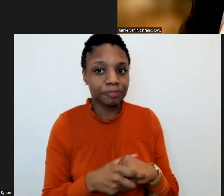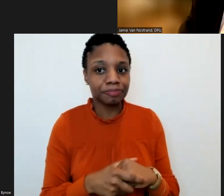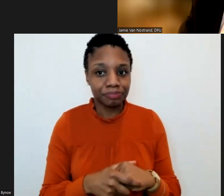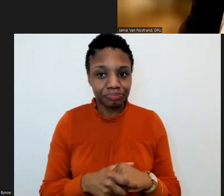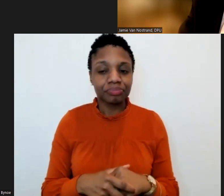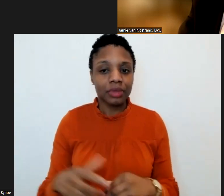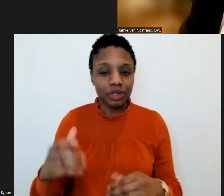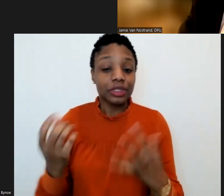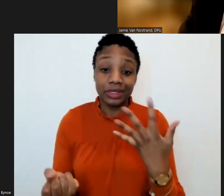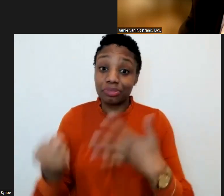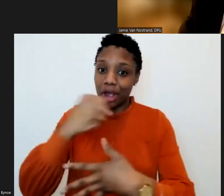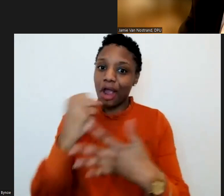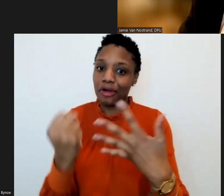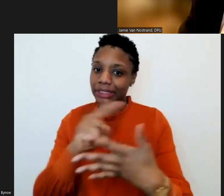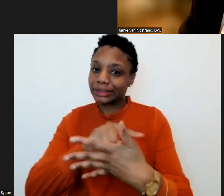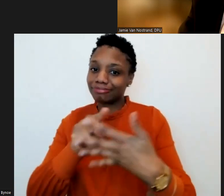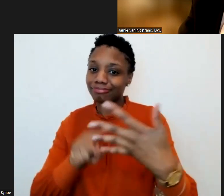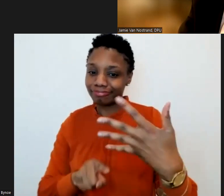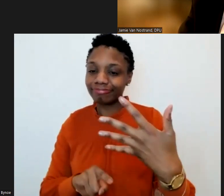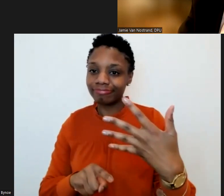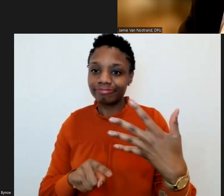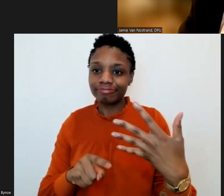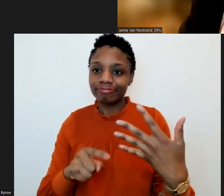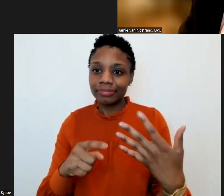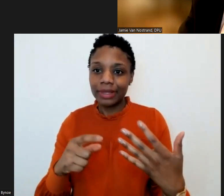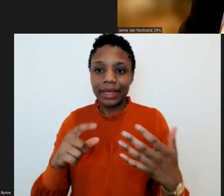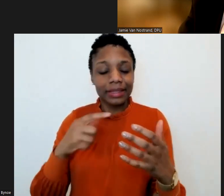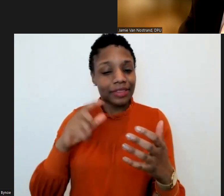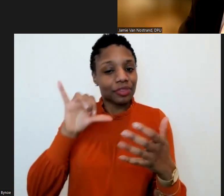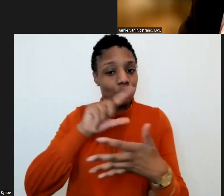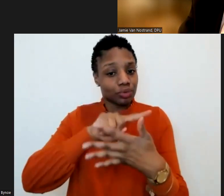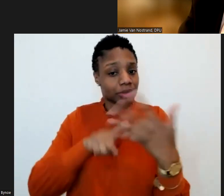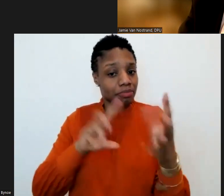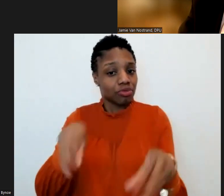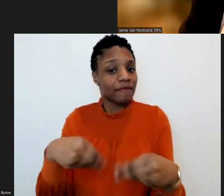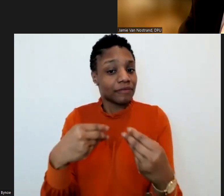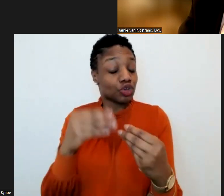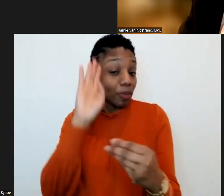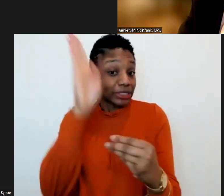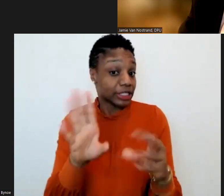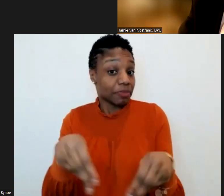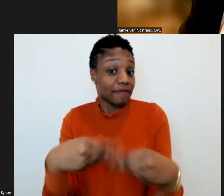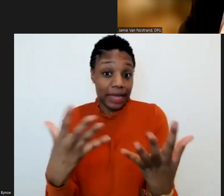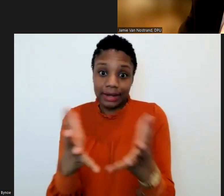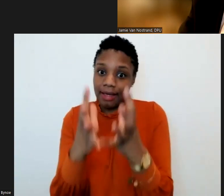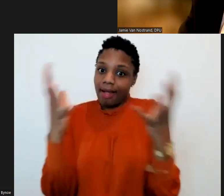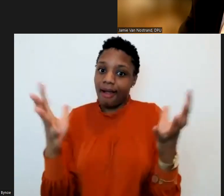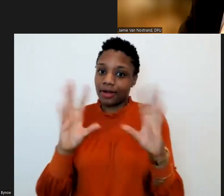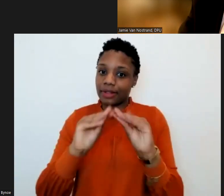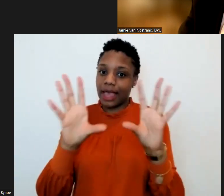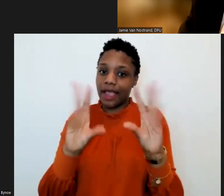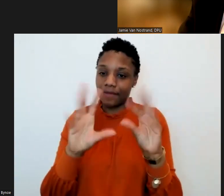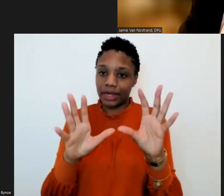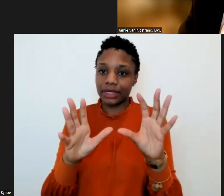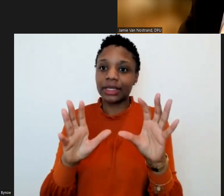they're very admirable, and it actually provides a lot of clarity. Your presentation today provided a lot of clarity that supplemented the